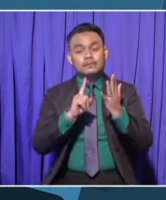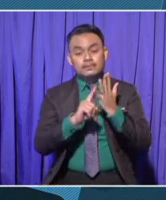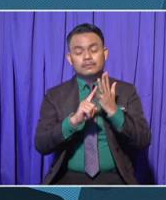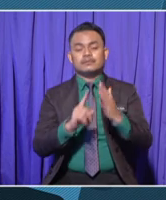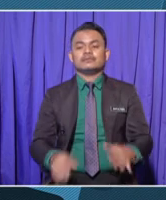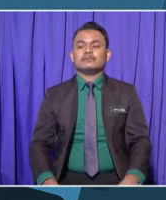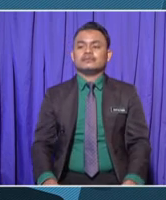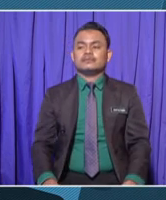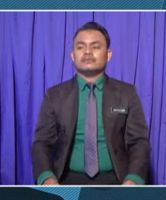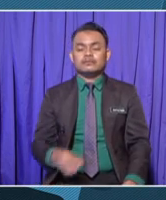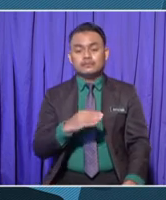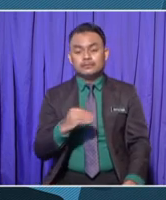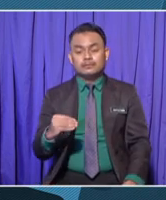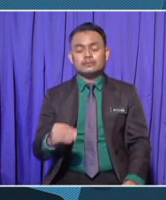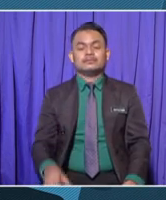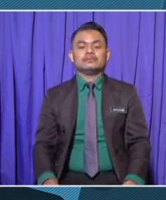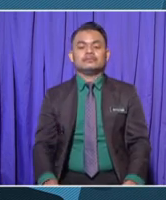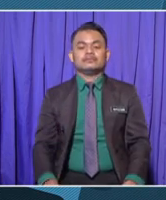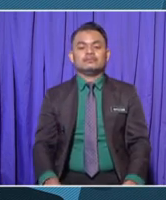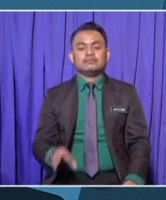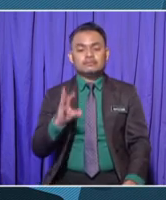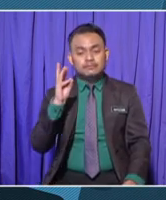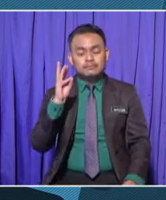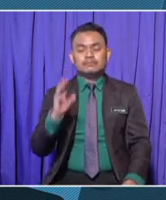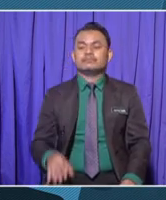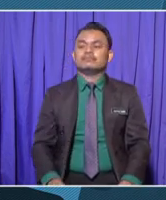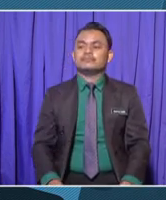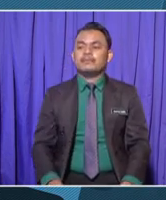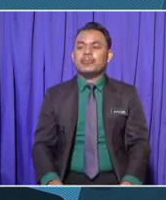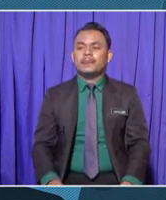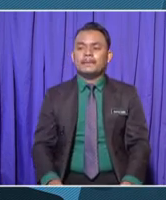magnet, and button magnet.